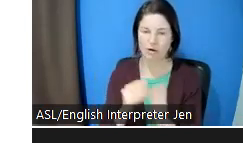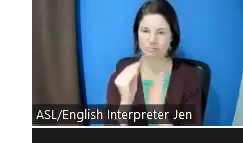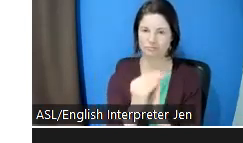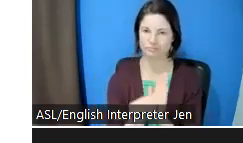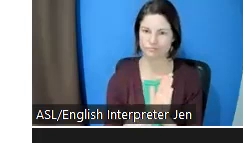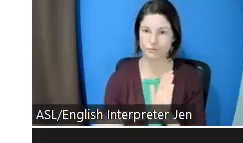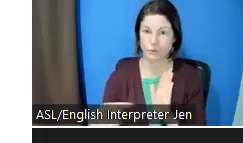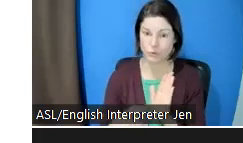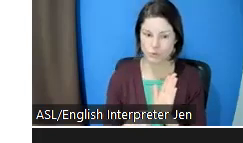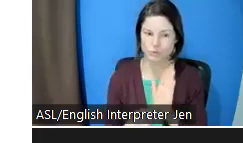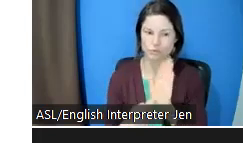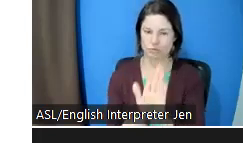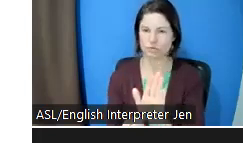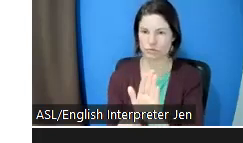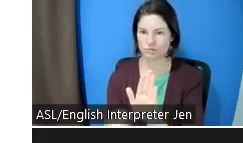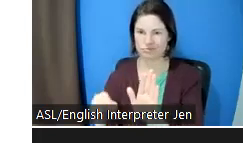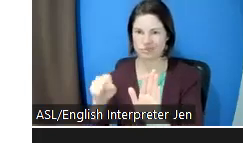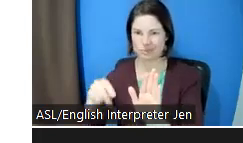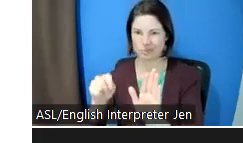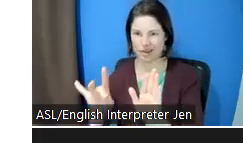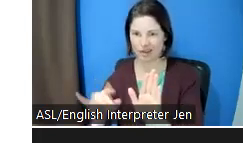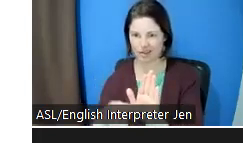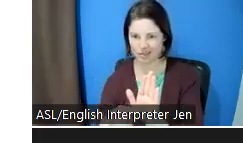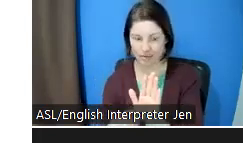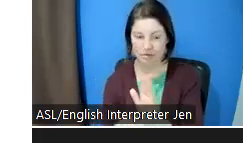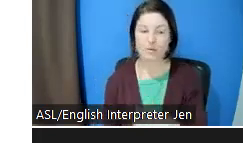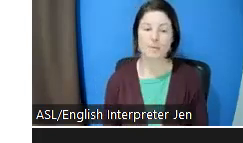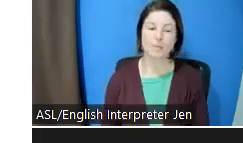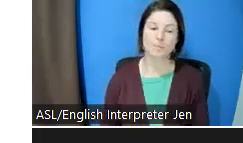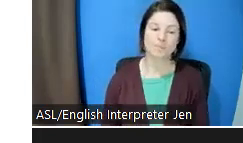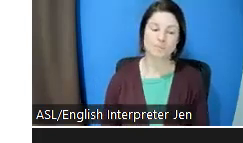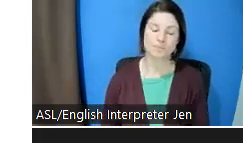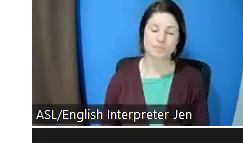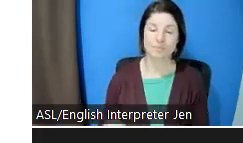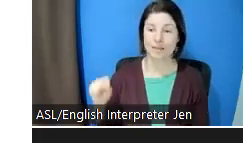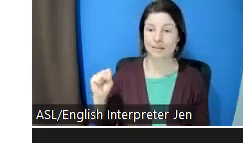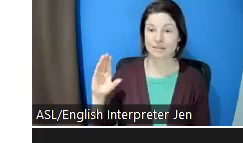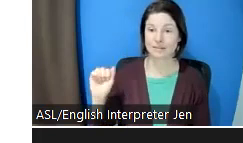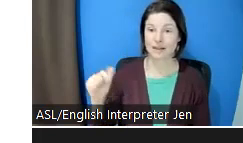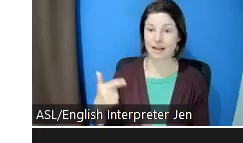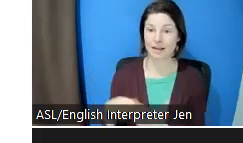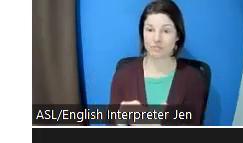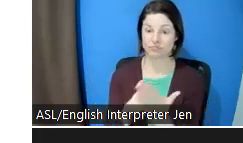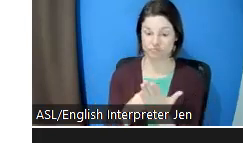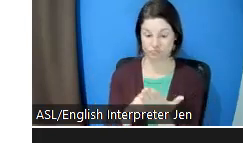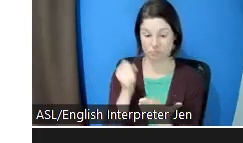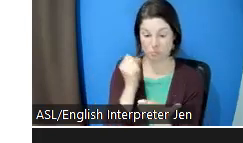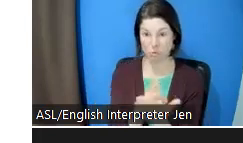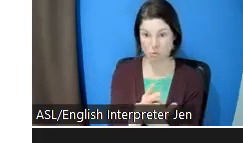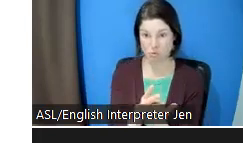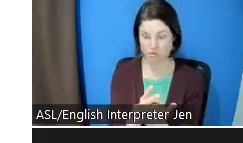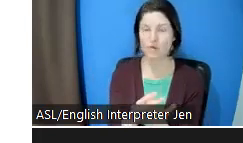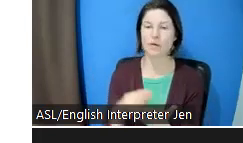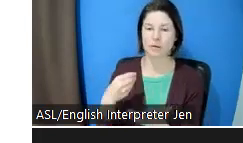will be due on September 8th. And then after that, once SCAG has approved, then the reimbursement